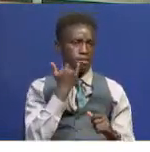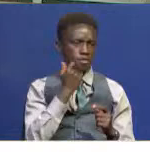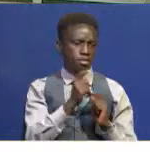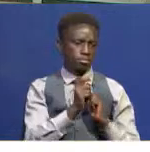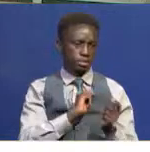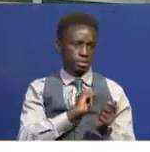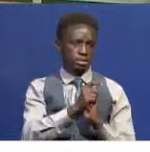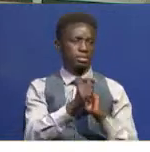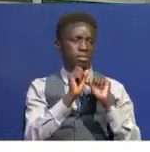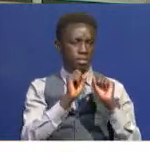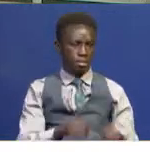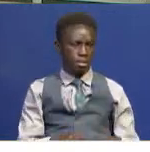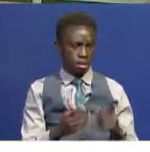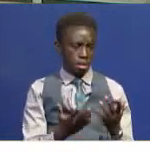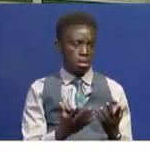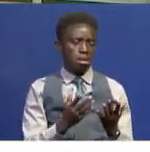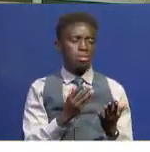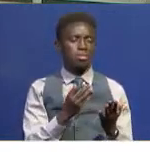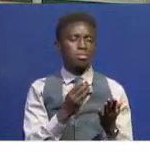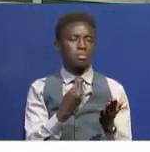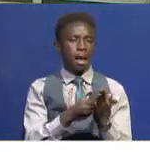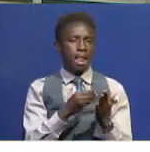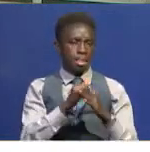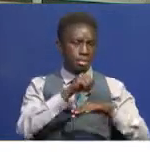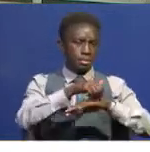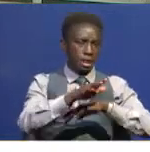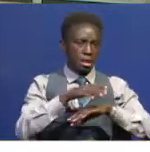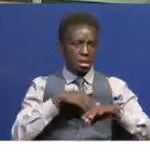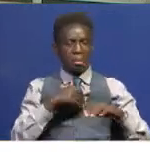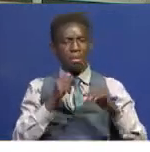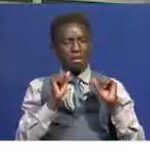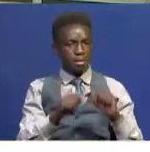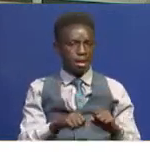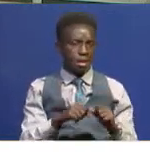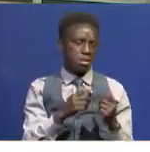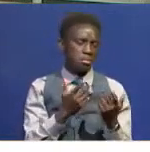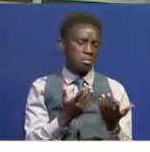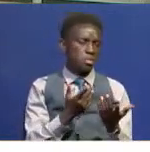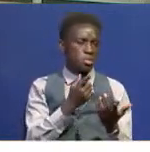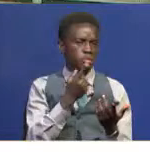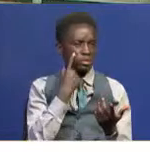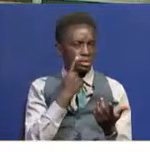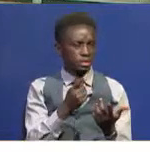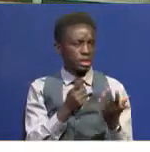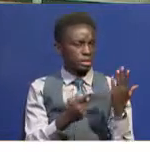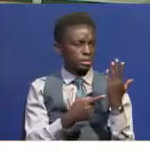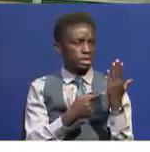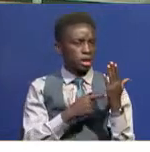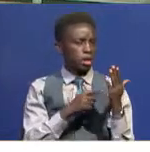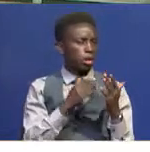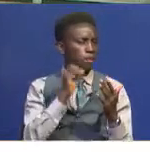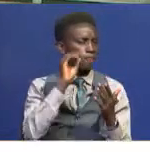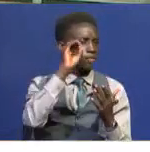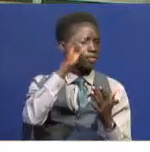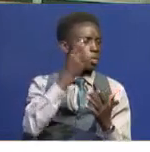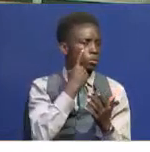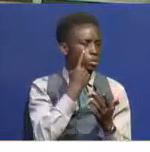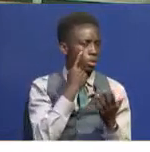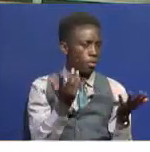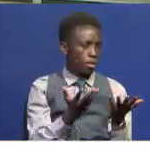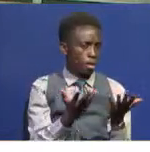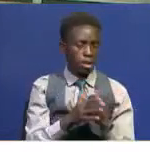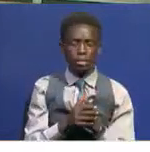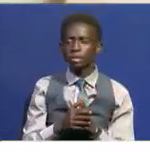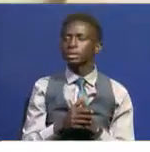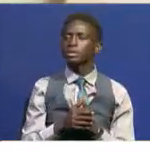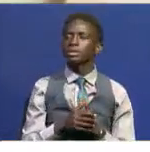transactions. What are we looking at in the evolution of phones in terms of technology? Now we have AI in phones. Yes,